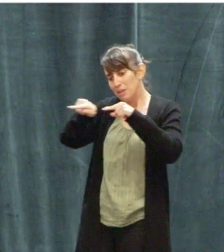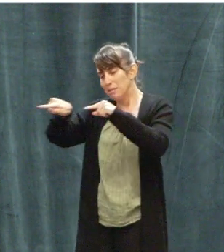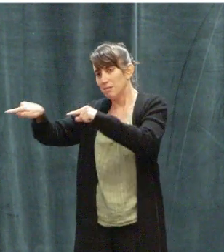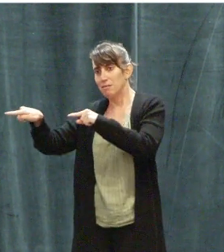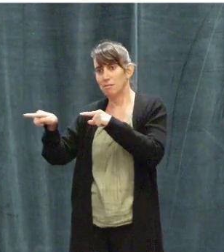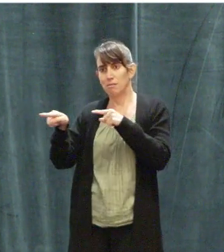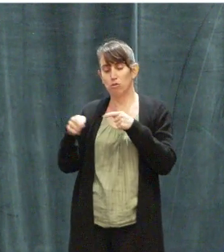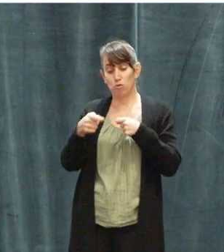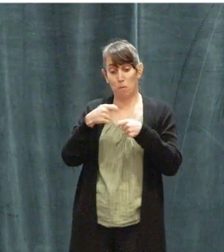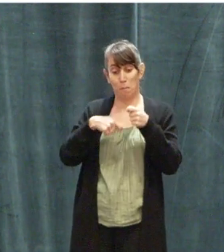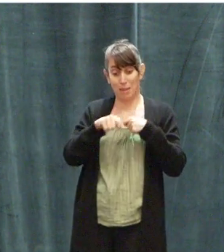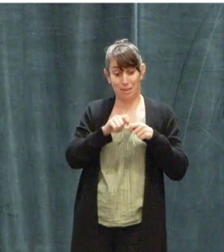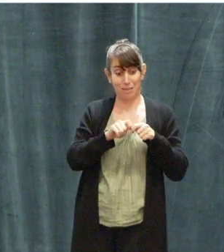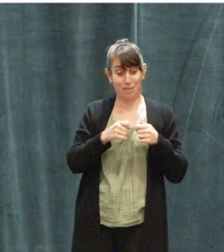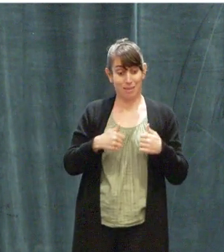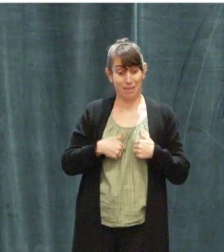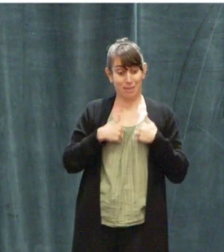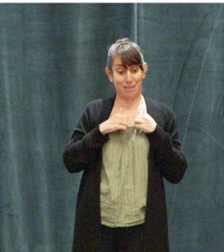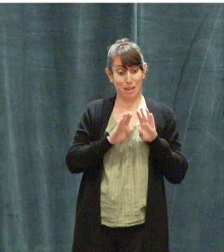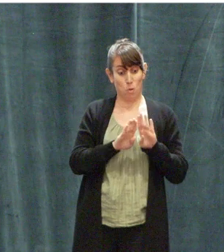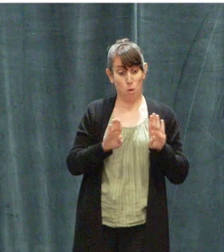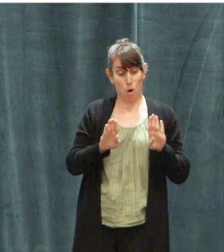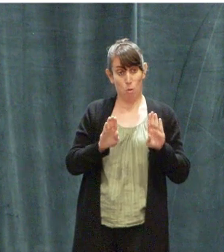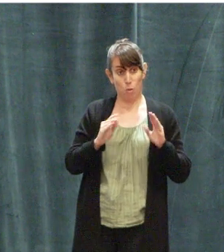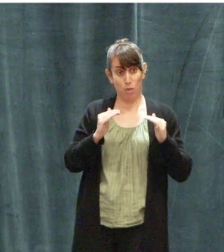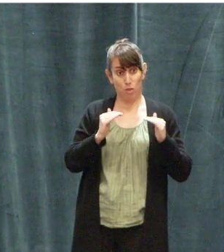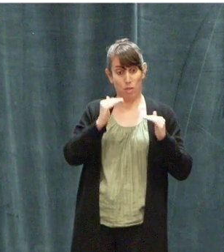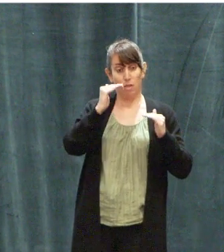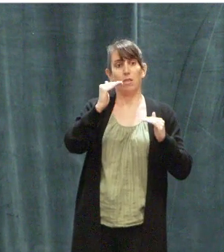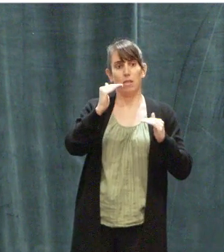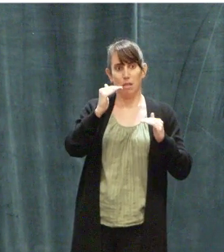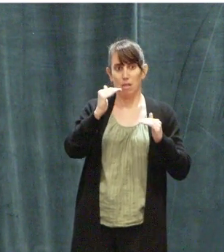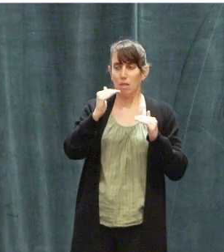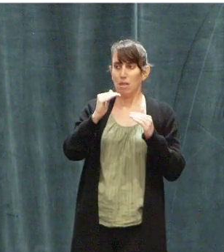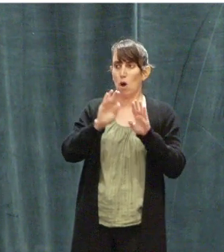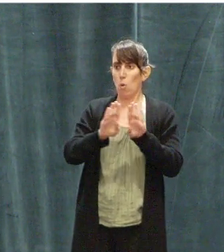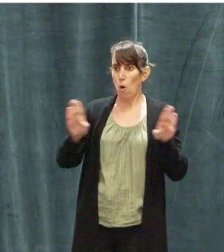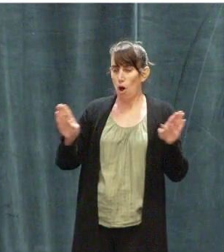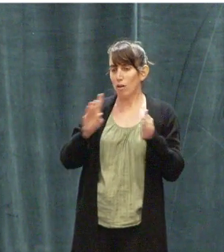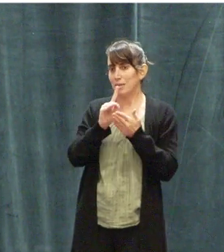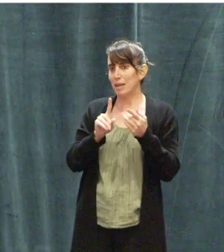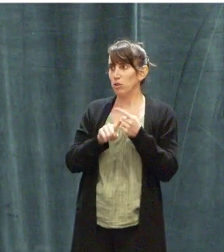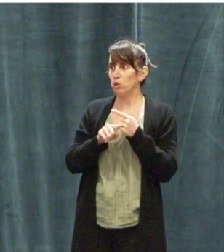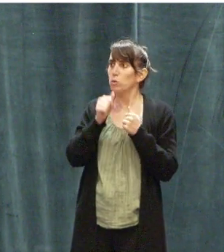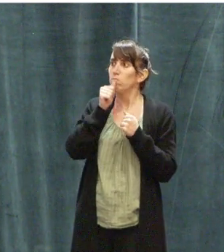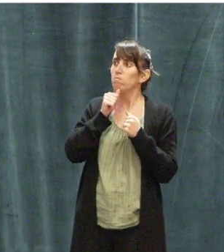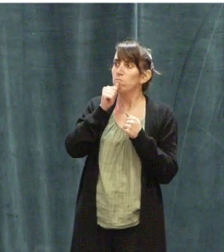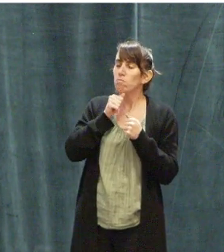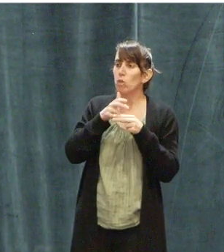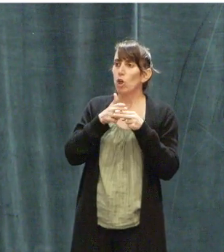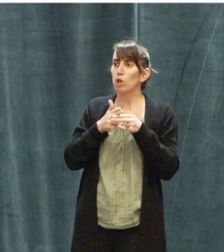existing wall with an engineered wall designed to resist the loads during the design storm event. In terms of